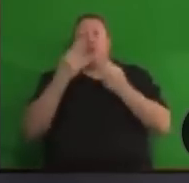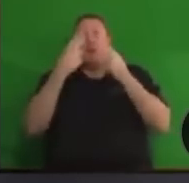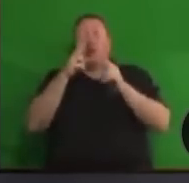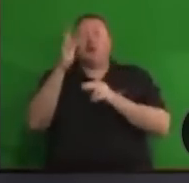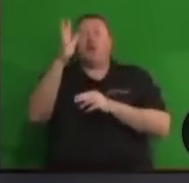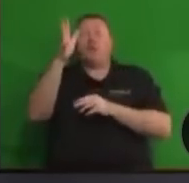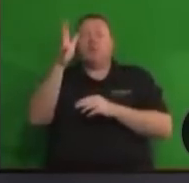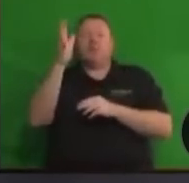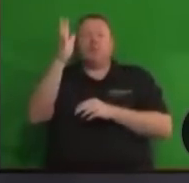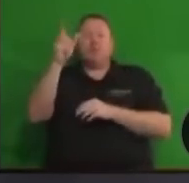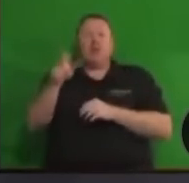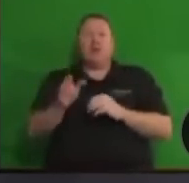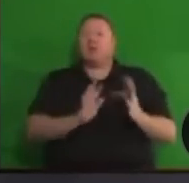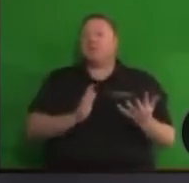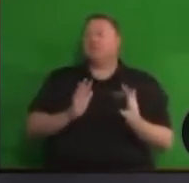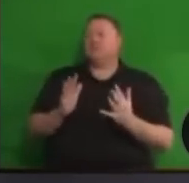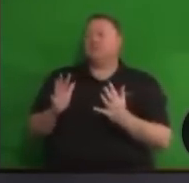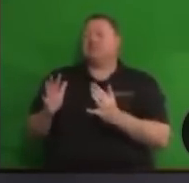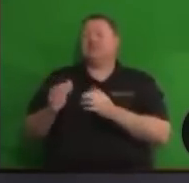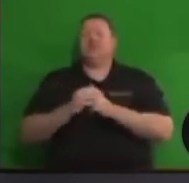Speaker,